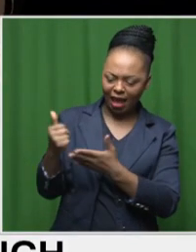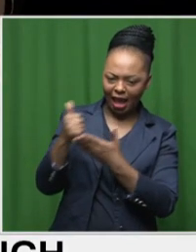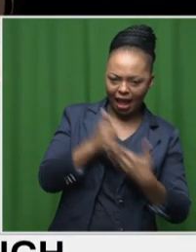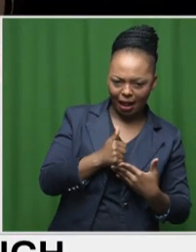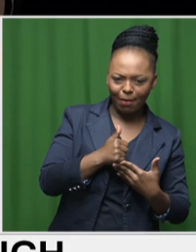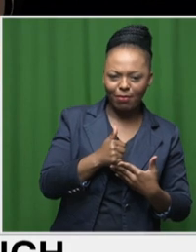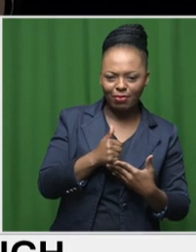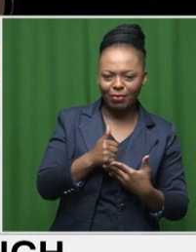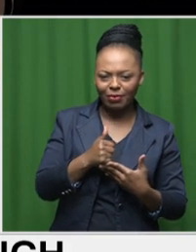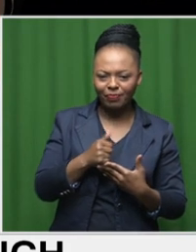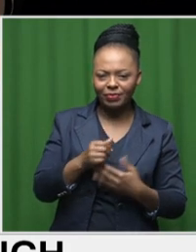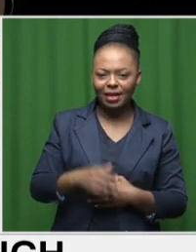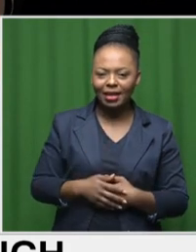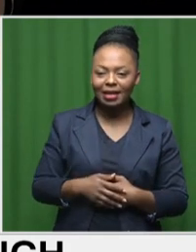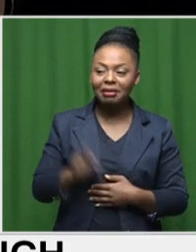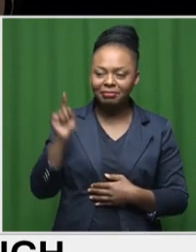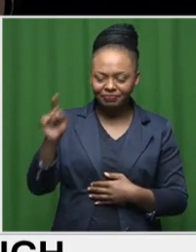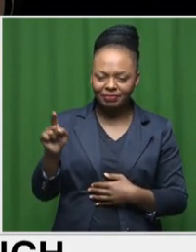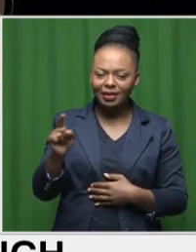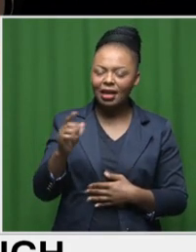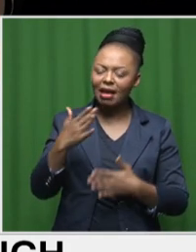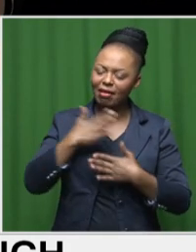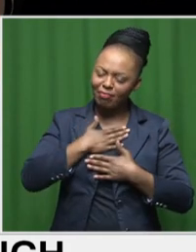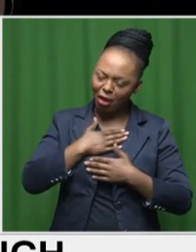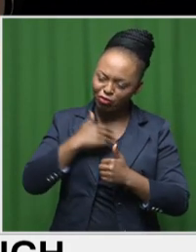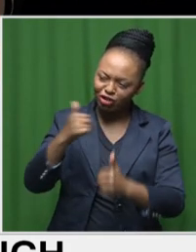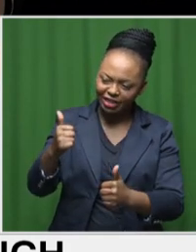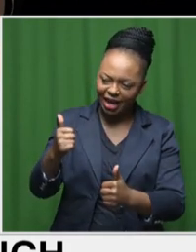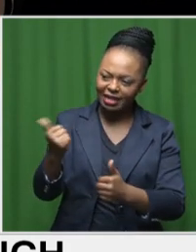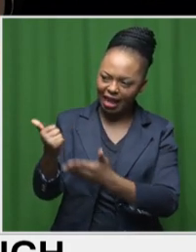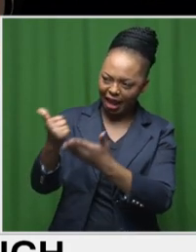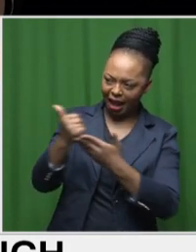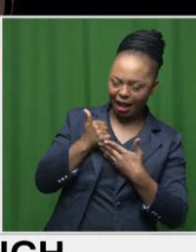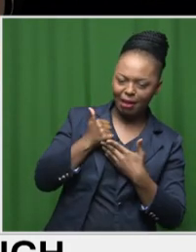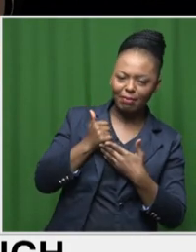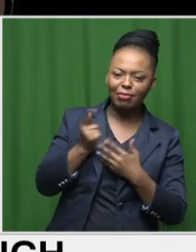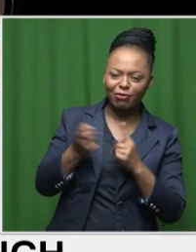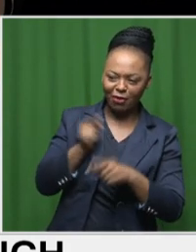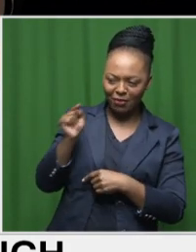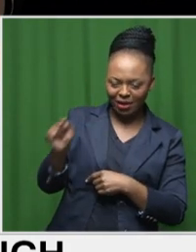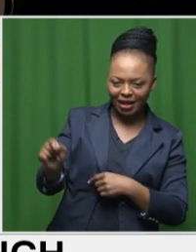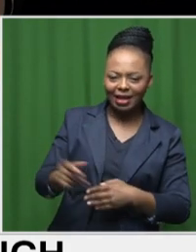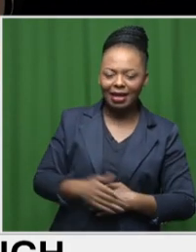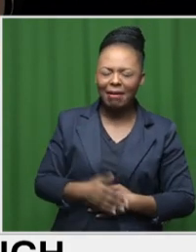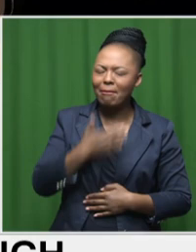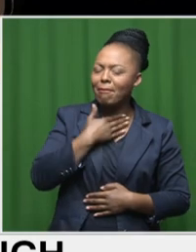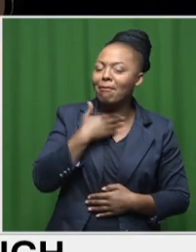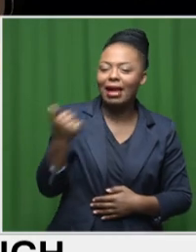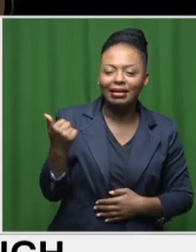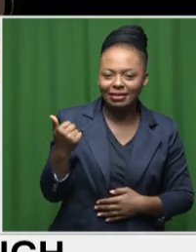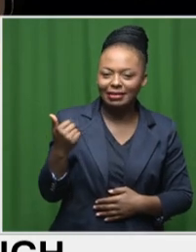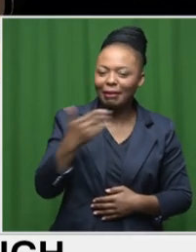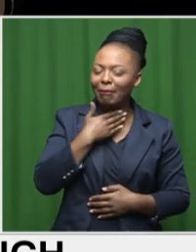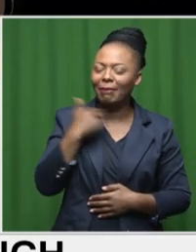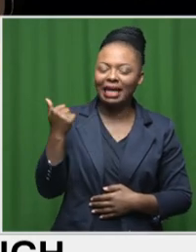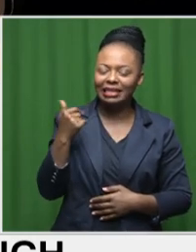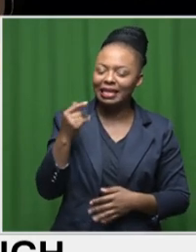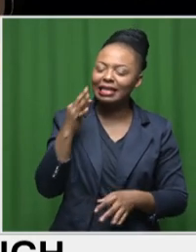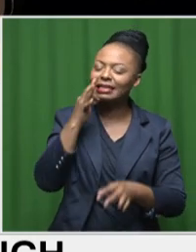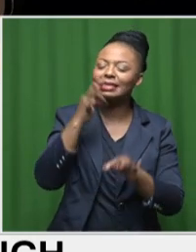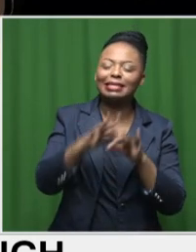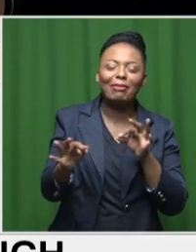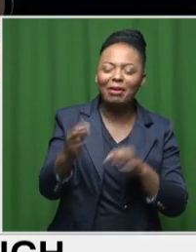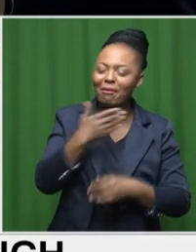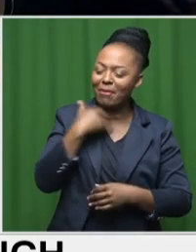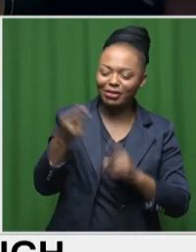So whilst we were grateful for the help of the others, we have got the best. Only the best, simply the best for South